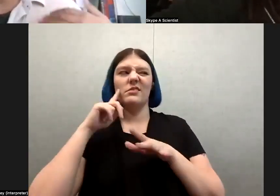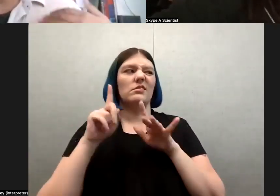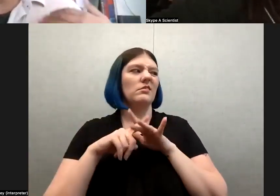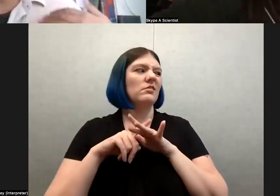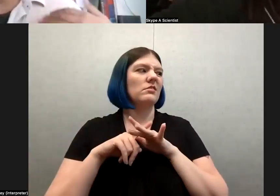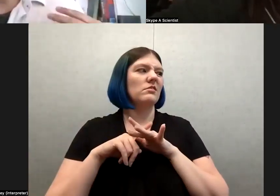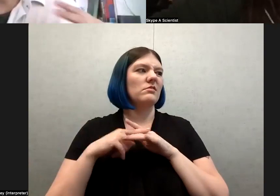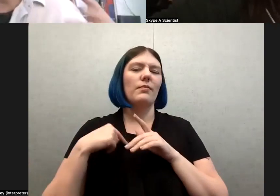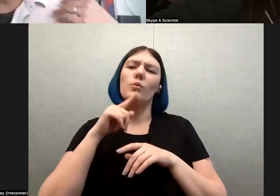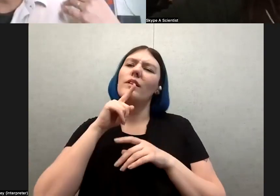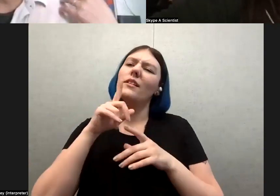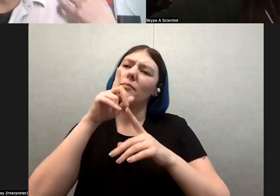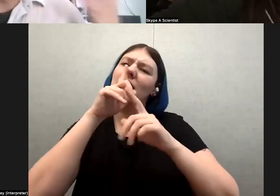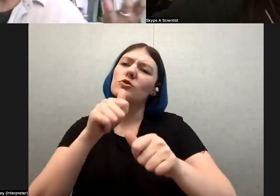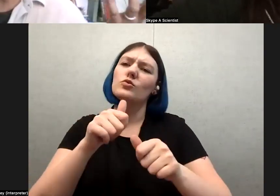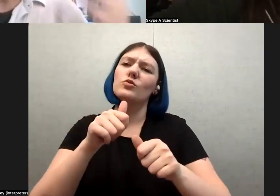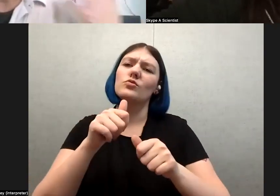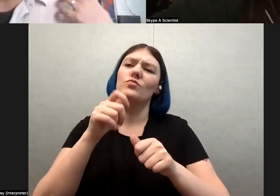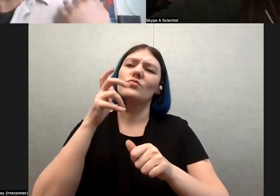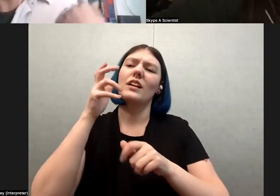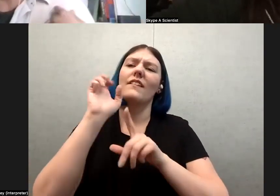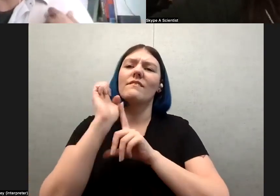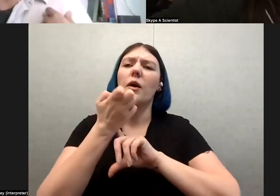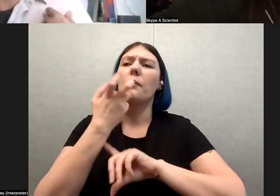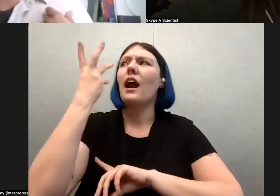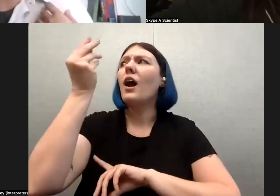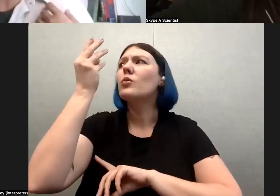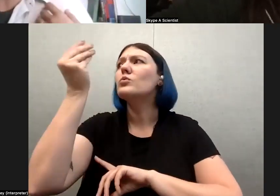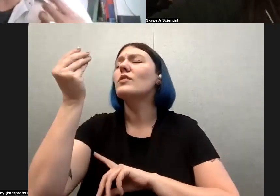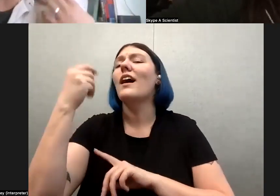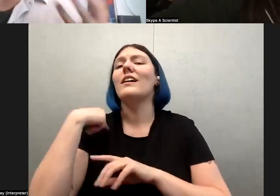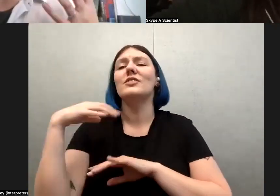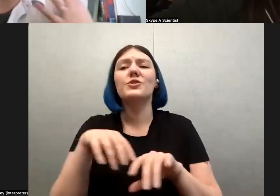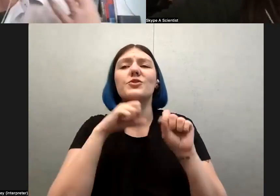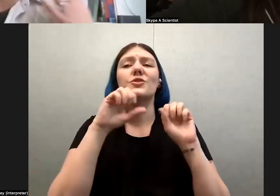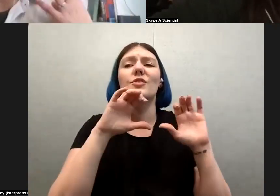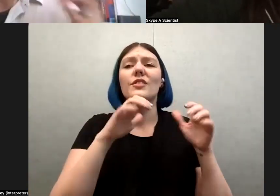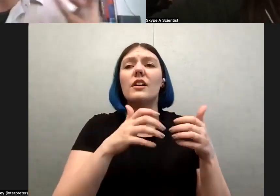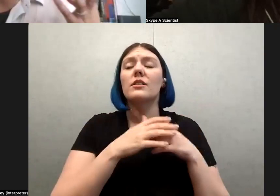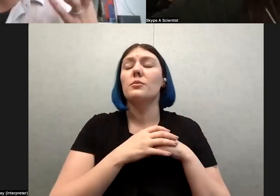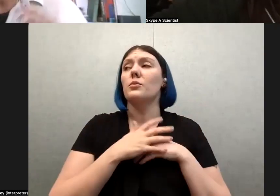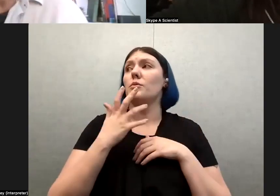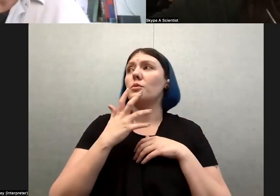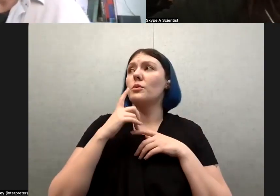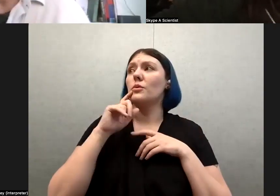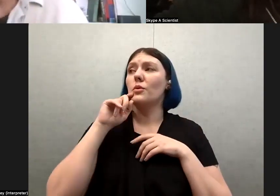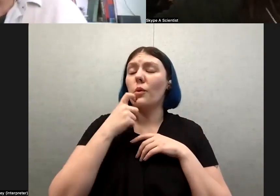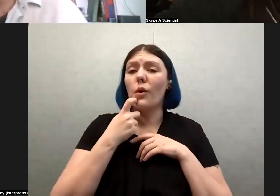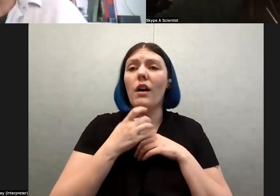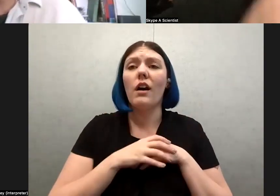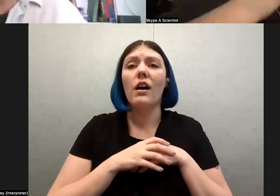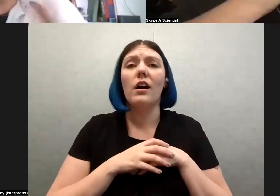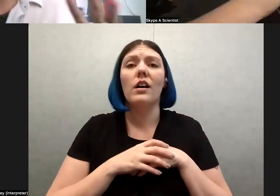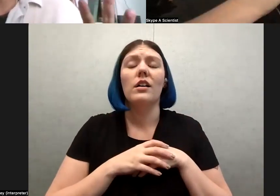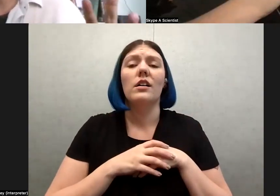interested in the environment, that I really liked spending time outside. I had taken my first ecology class, and I was like, this stuff is really cool. And